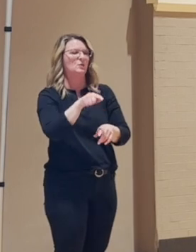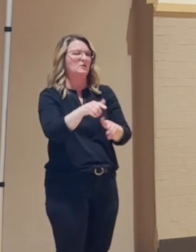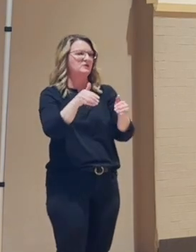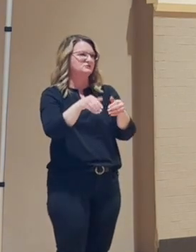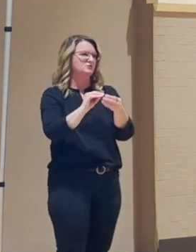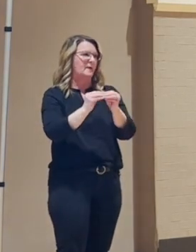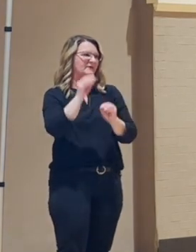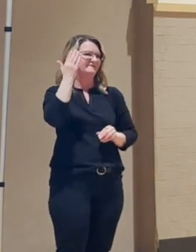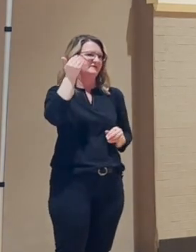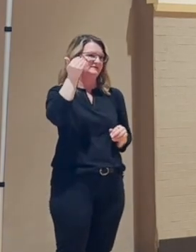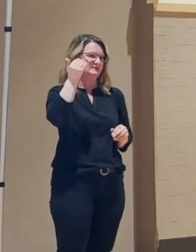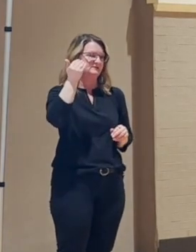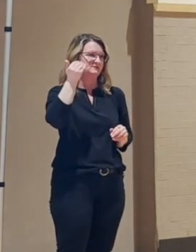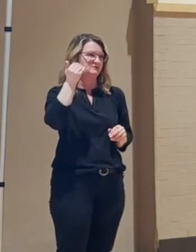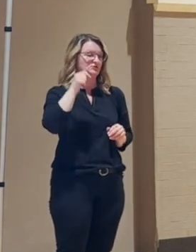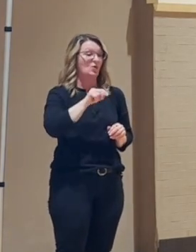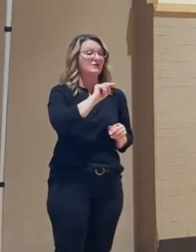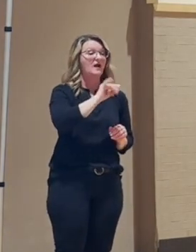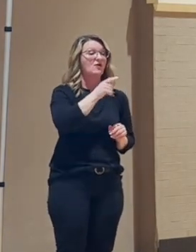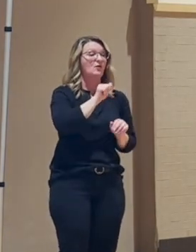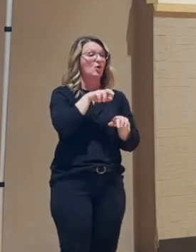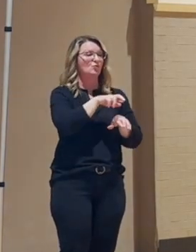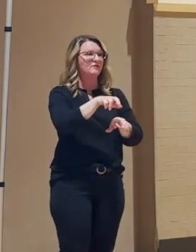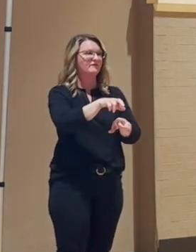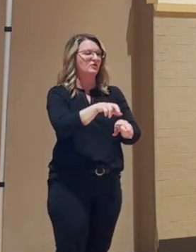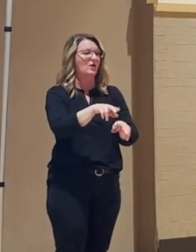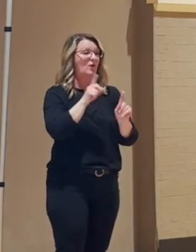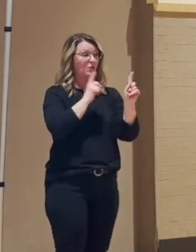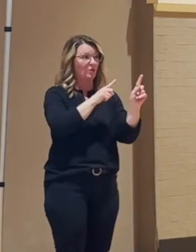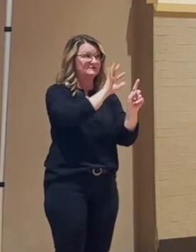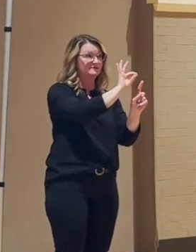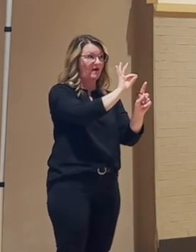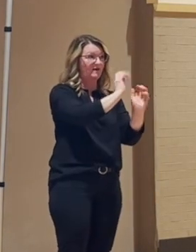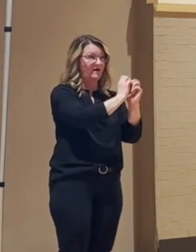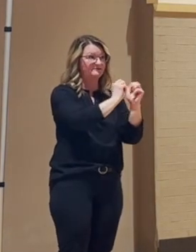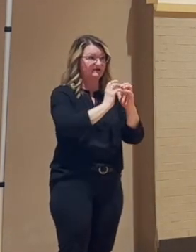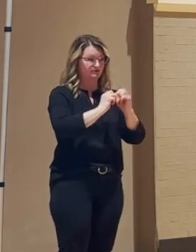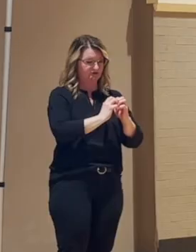And so the same with the Niagara River. Our goal in the report was 9 activations,